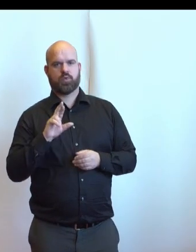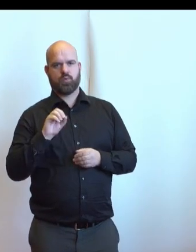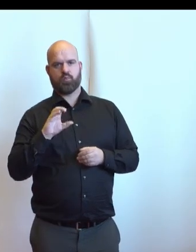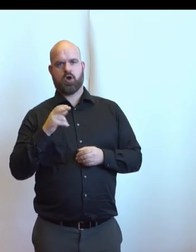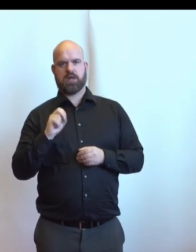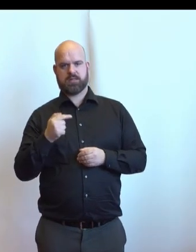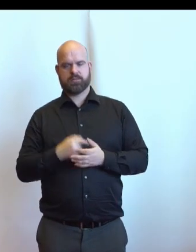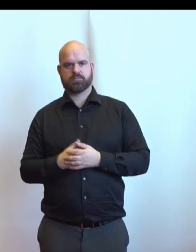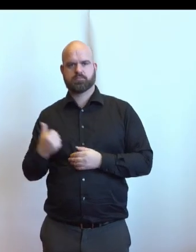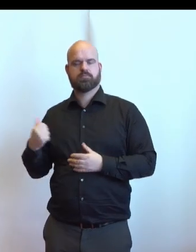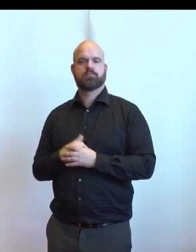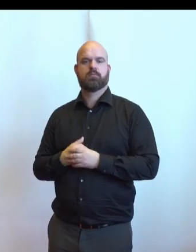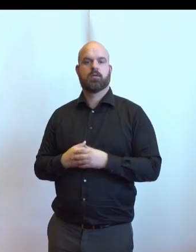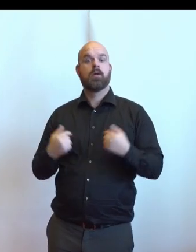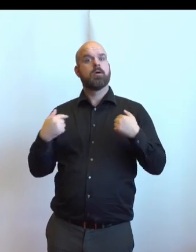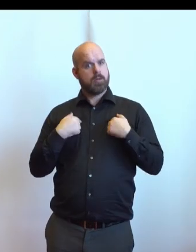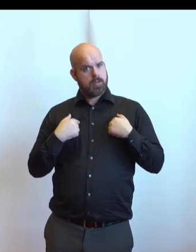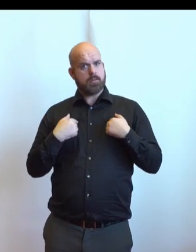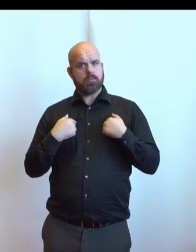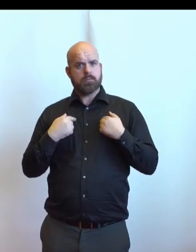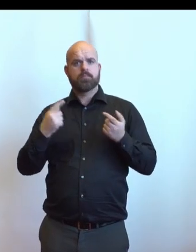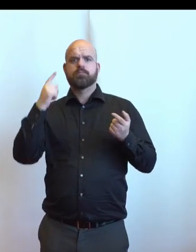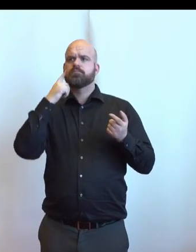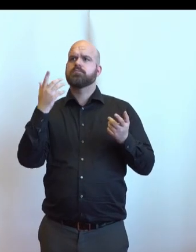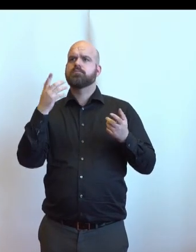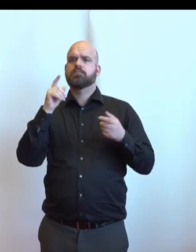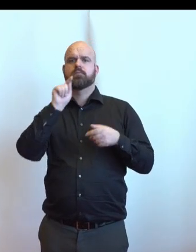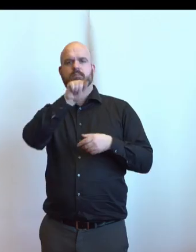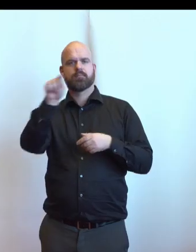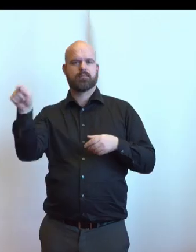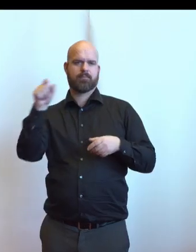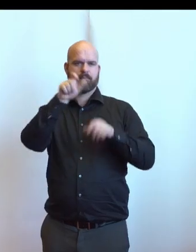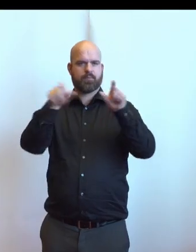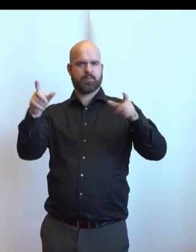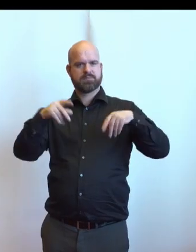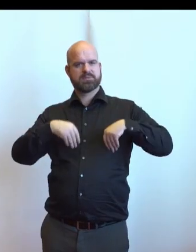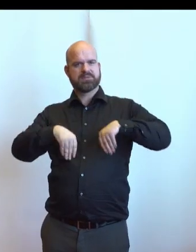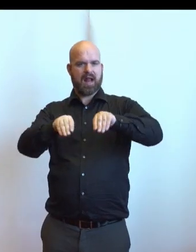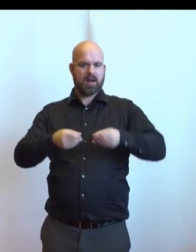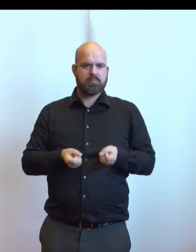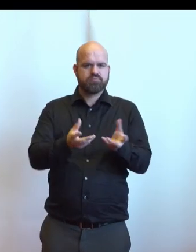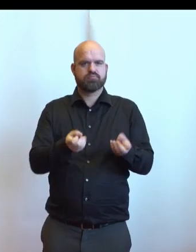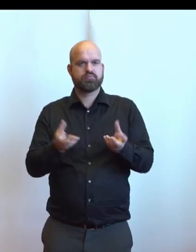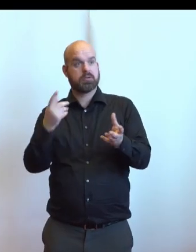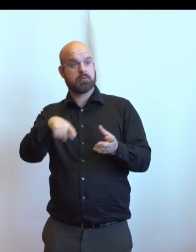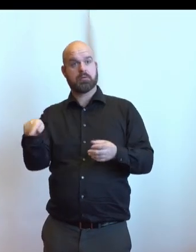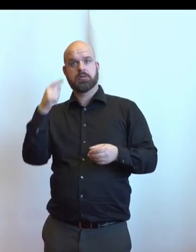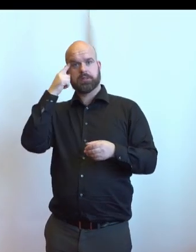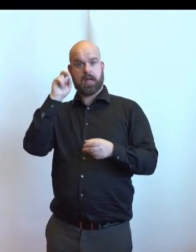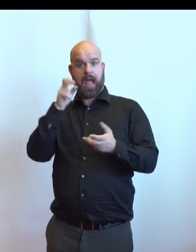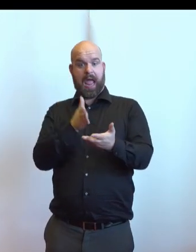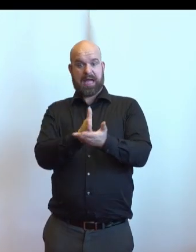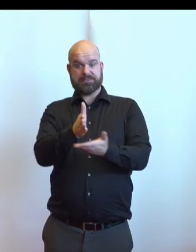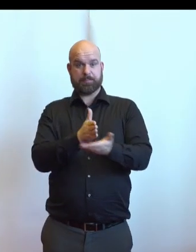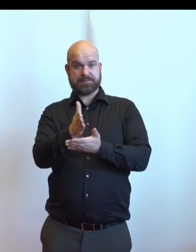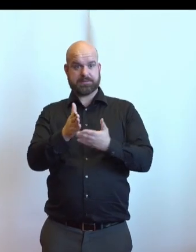would you, when you work with a vendor, so say, okay, accessibility should not be the priority the top thing we are looking when we are choosing a vendor.